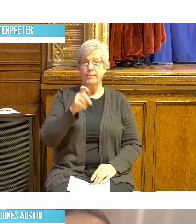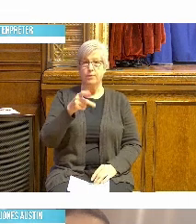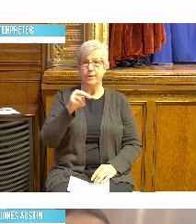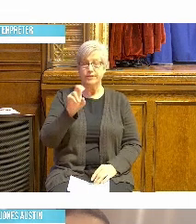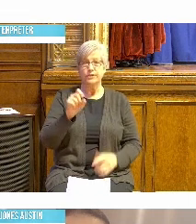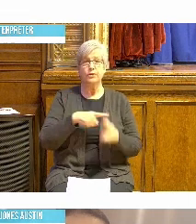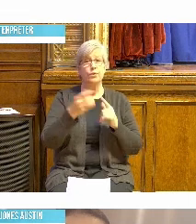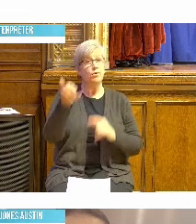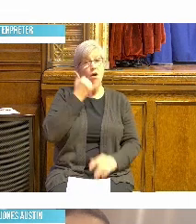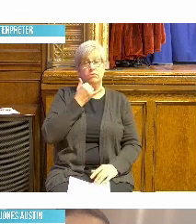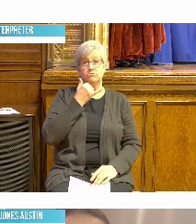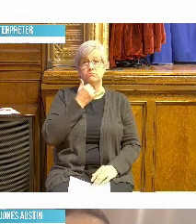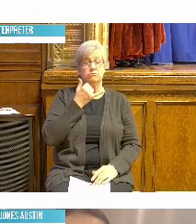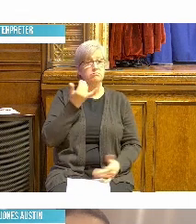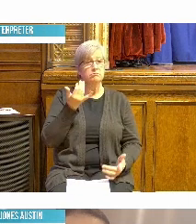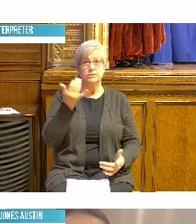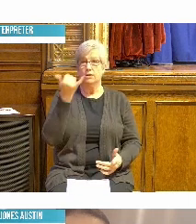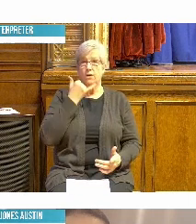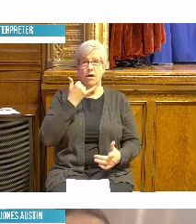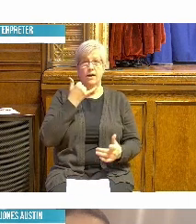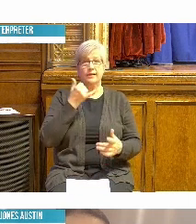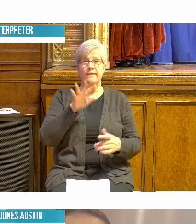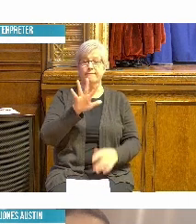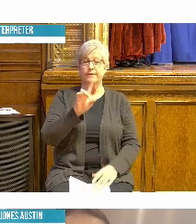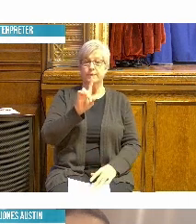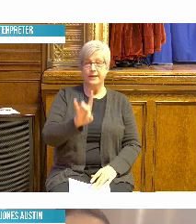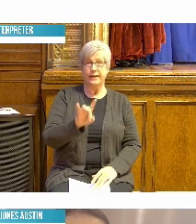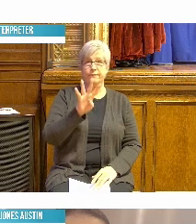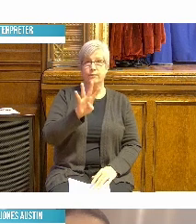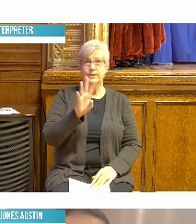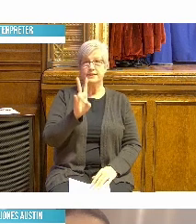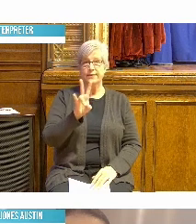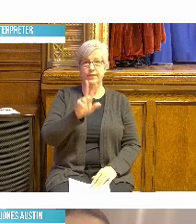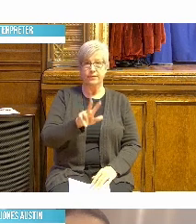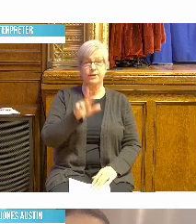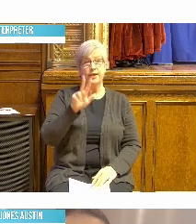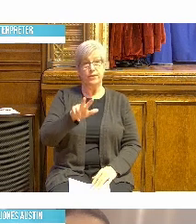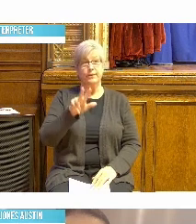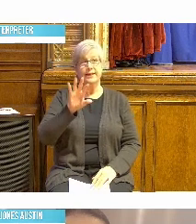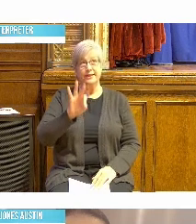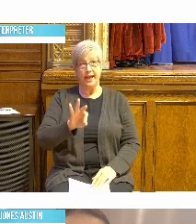ny.gov/reparations, or you can call in. So you can call in at